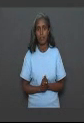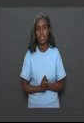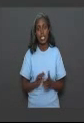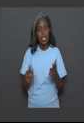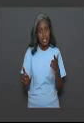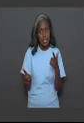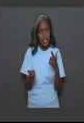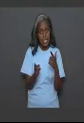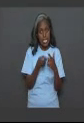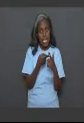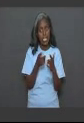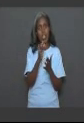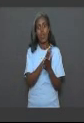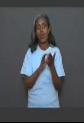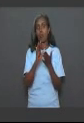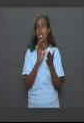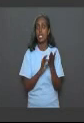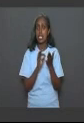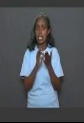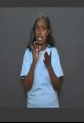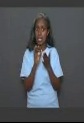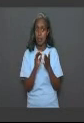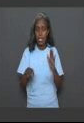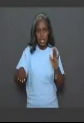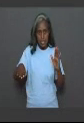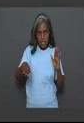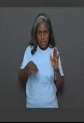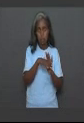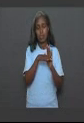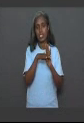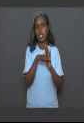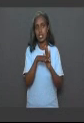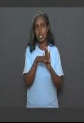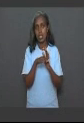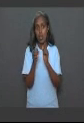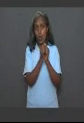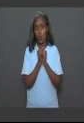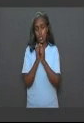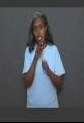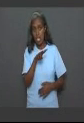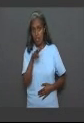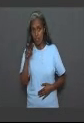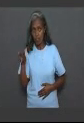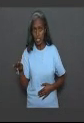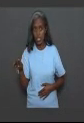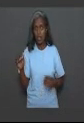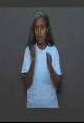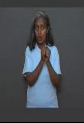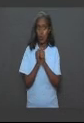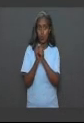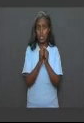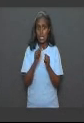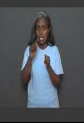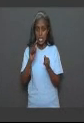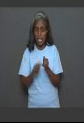The second complex number is represented with a vector with